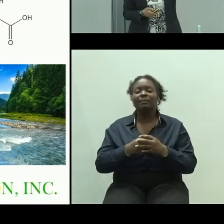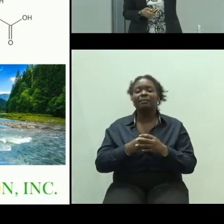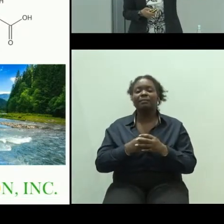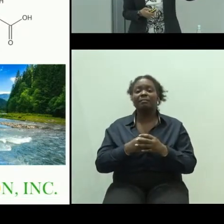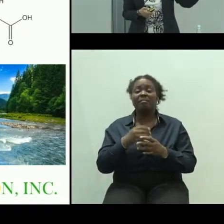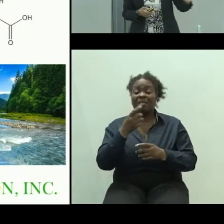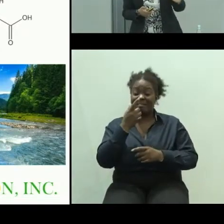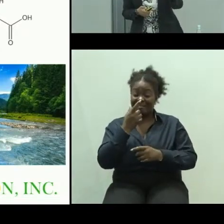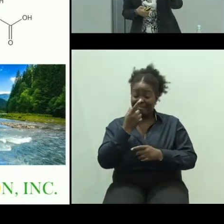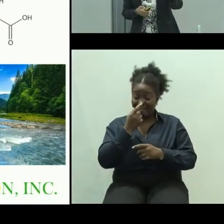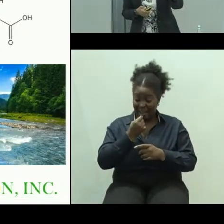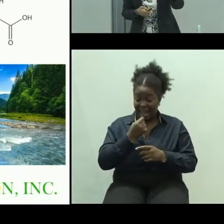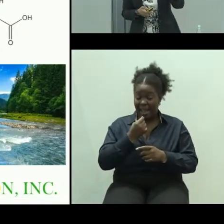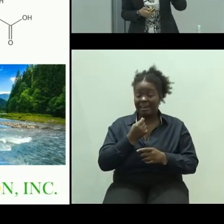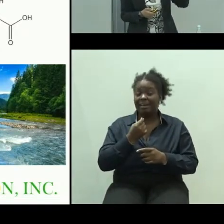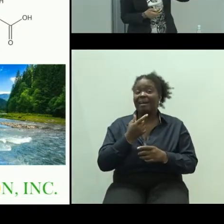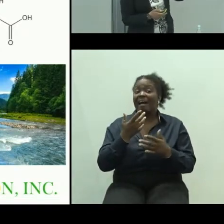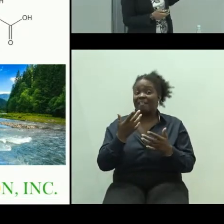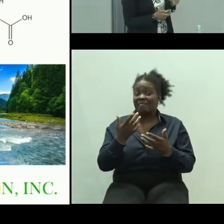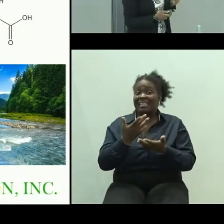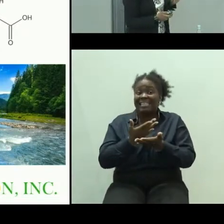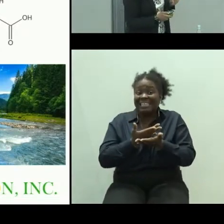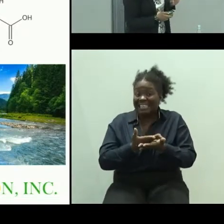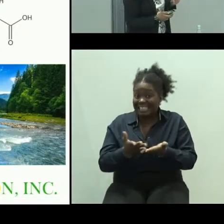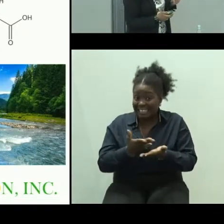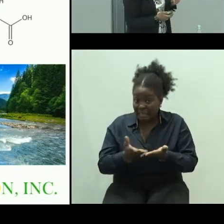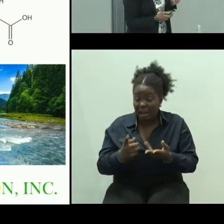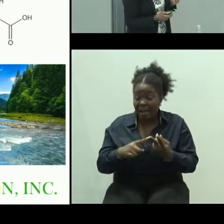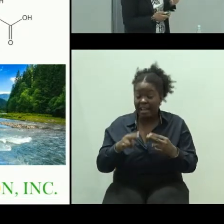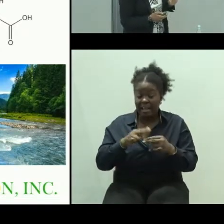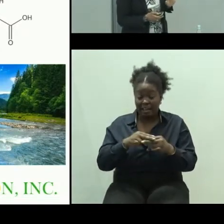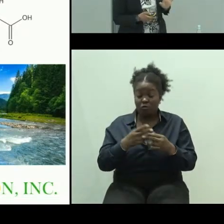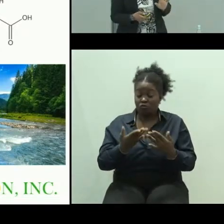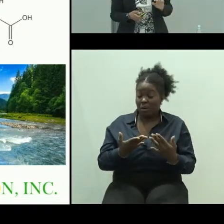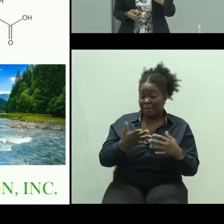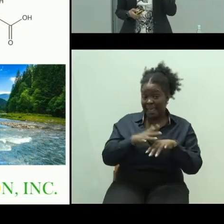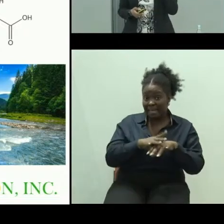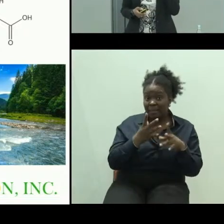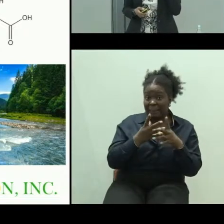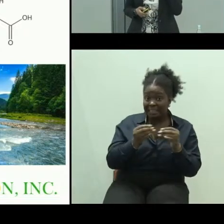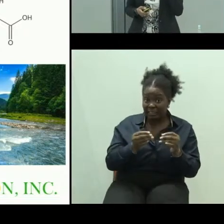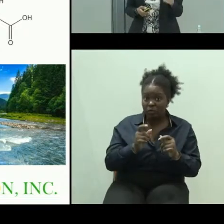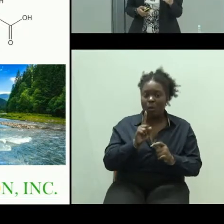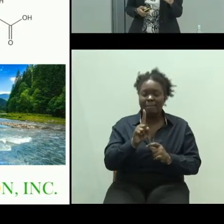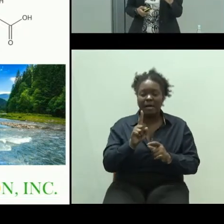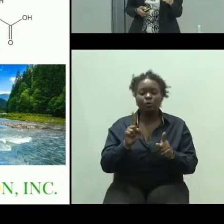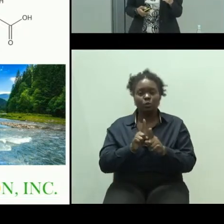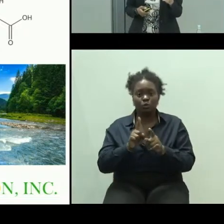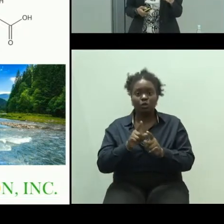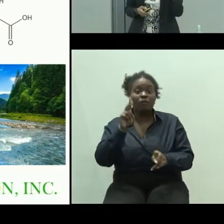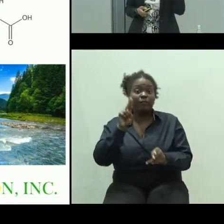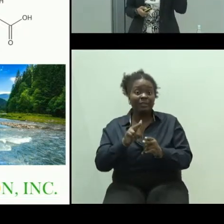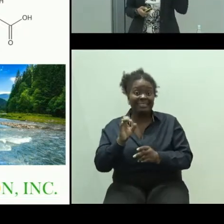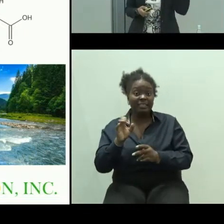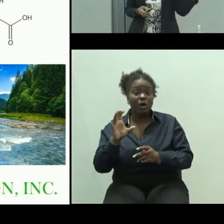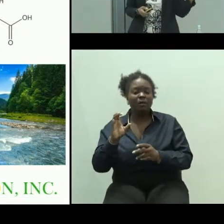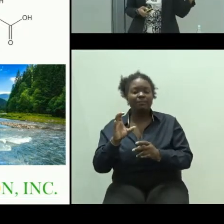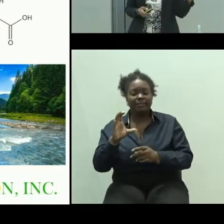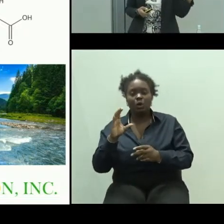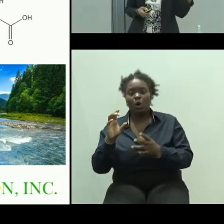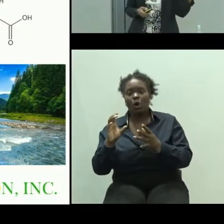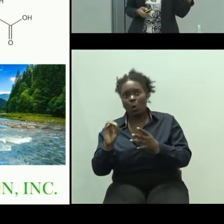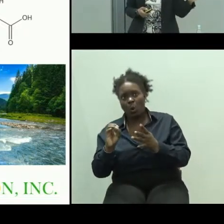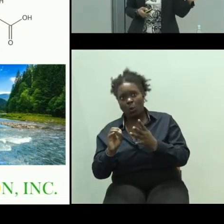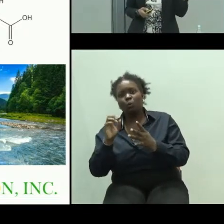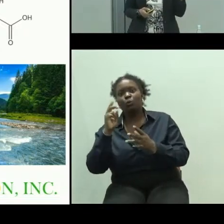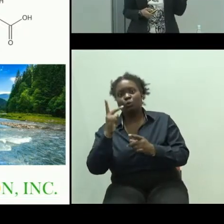have cleaner runoff if you replace phosphate with glucuric acid, but you can actually reduce CO2 emissions from